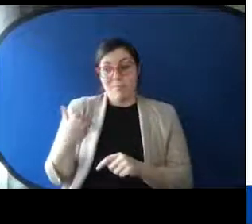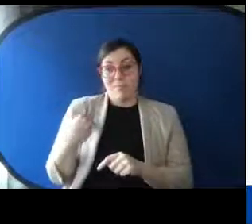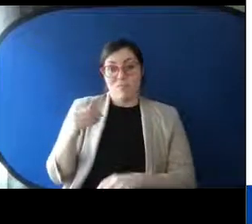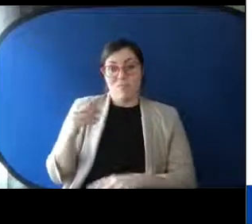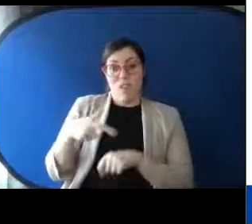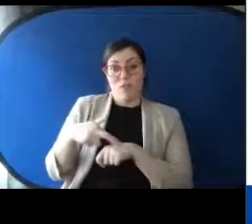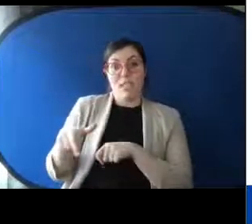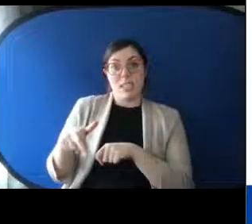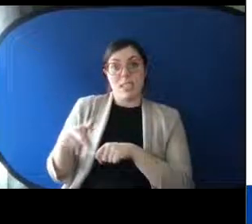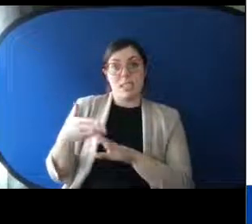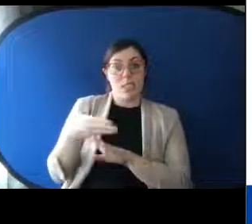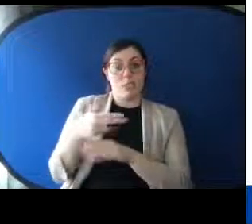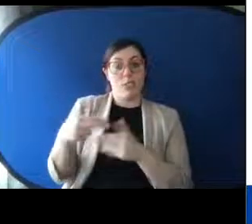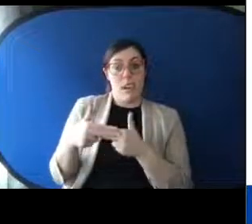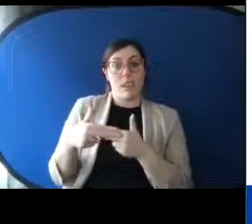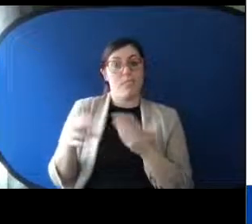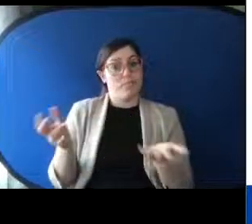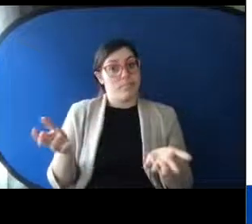the previous slide.